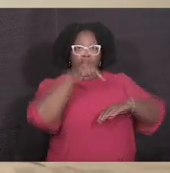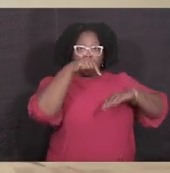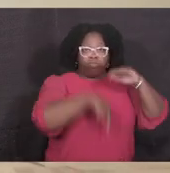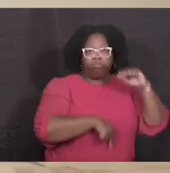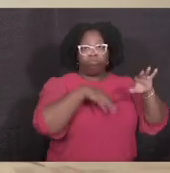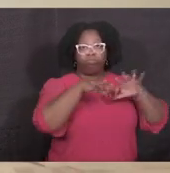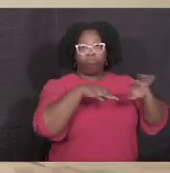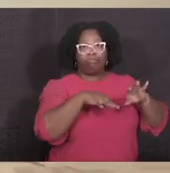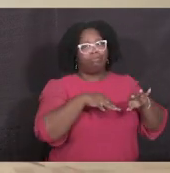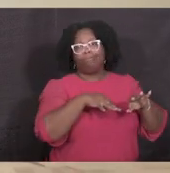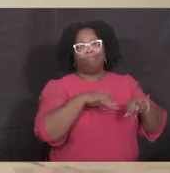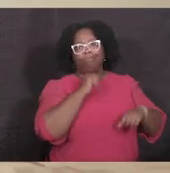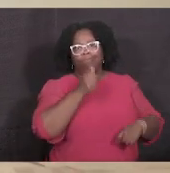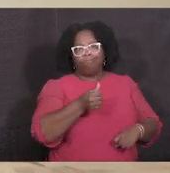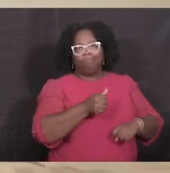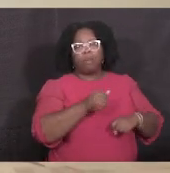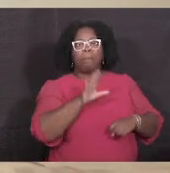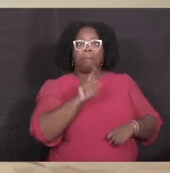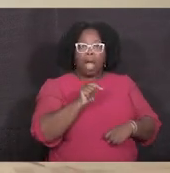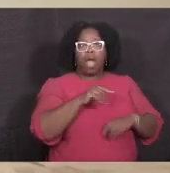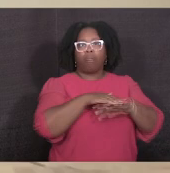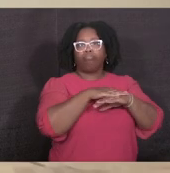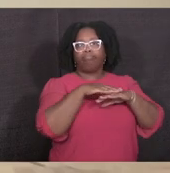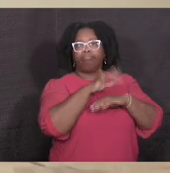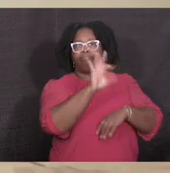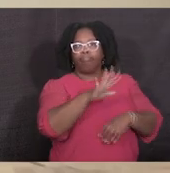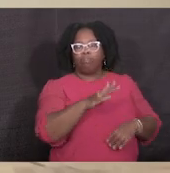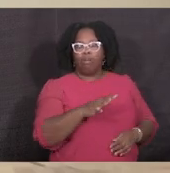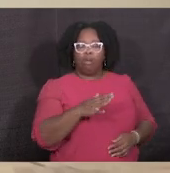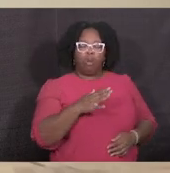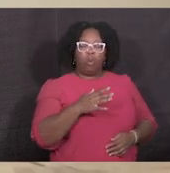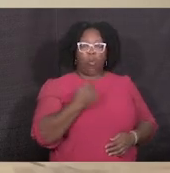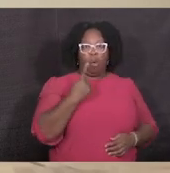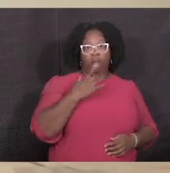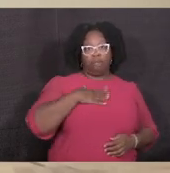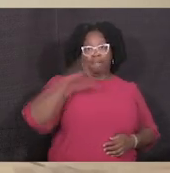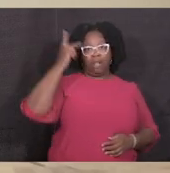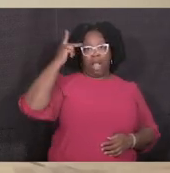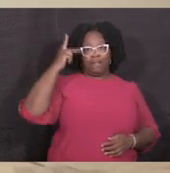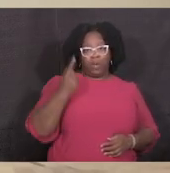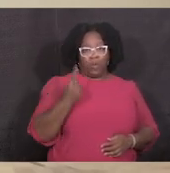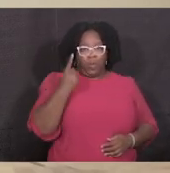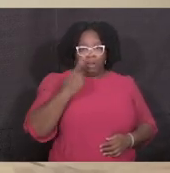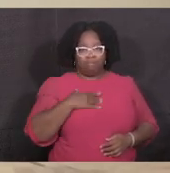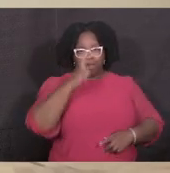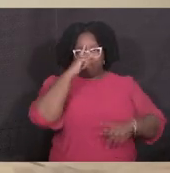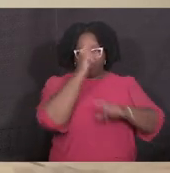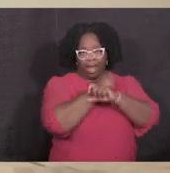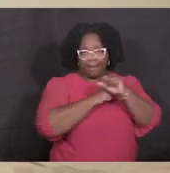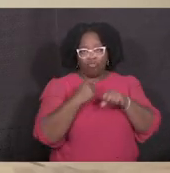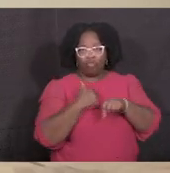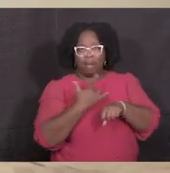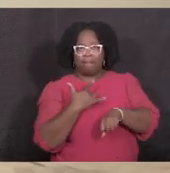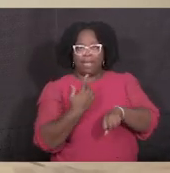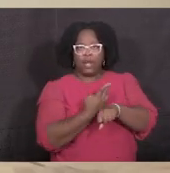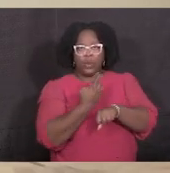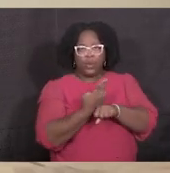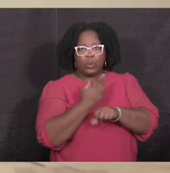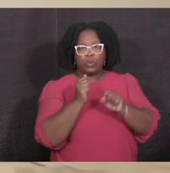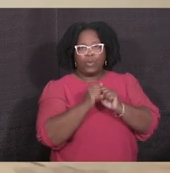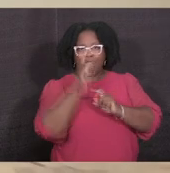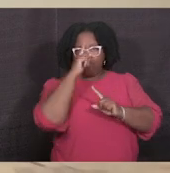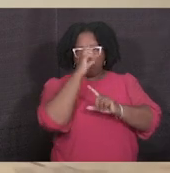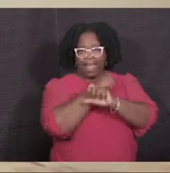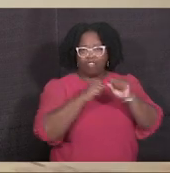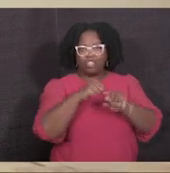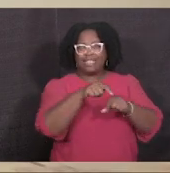that, but I would say one of my philosophies and strategies that I often use with clients is we backwards map. If